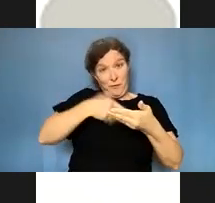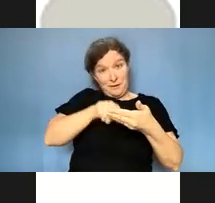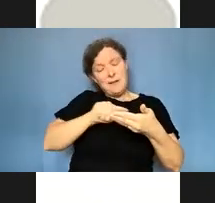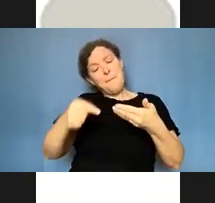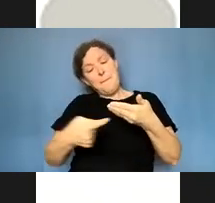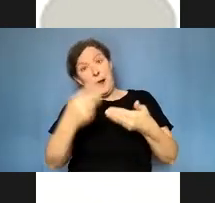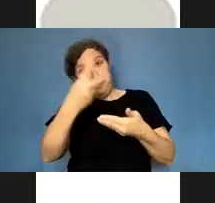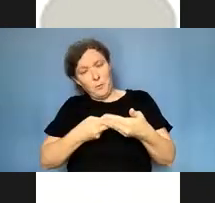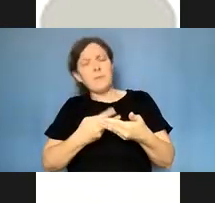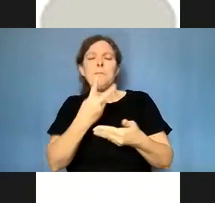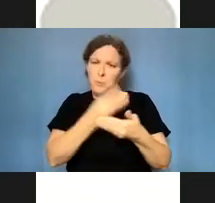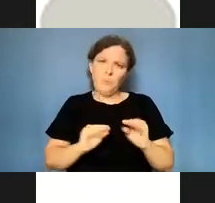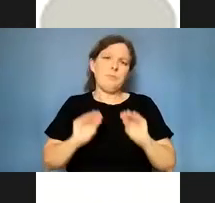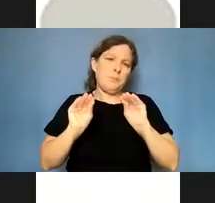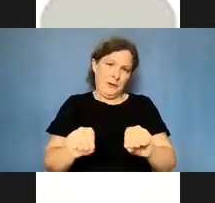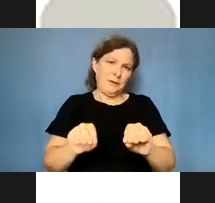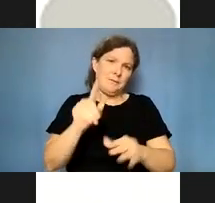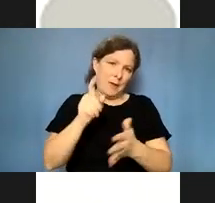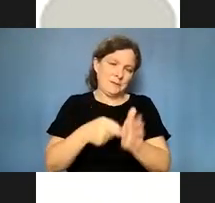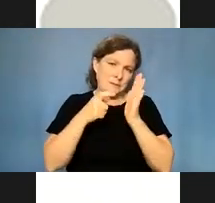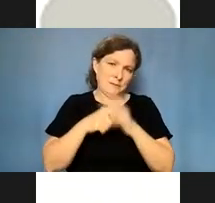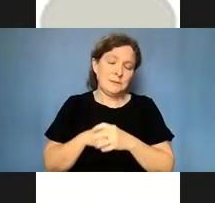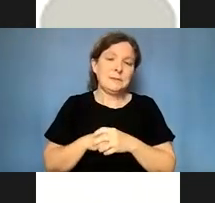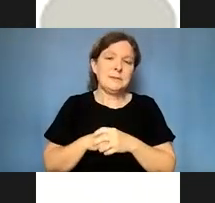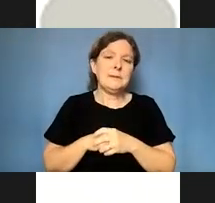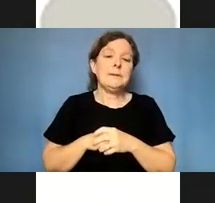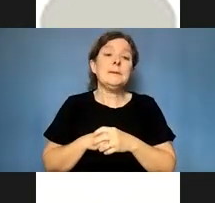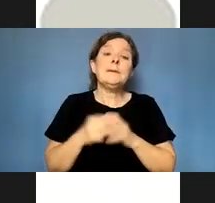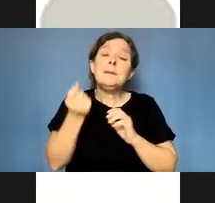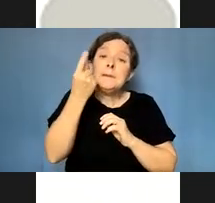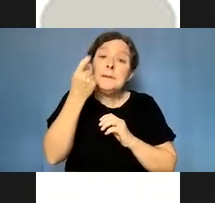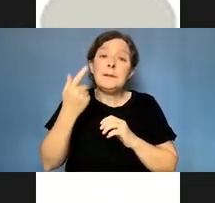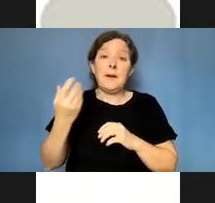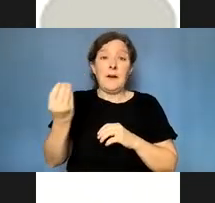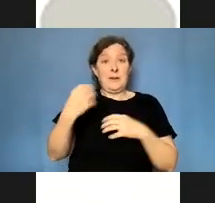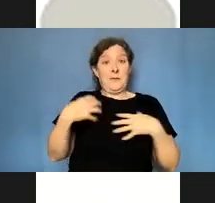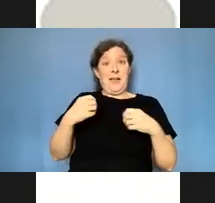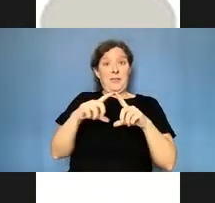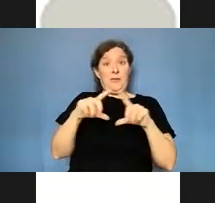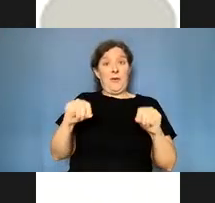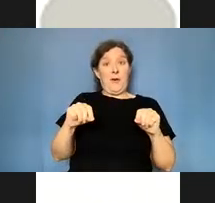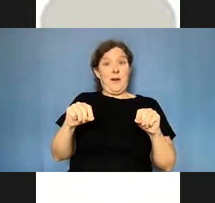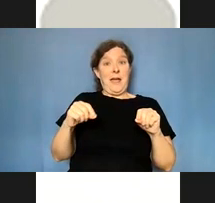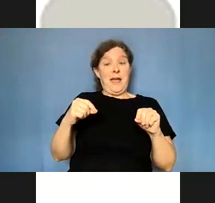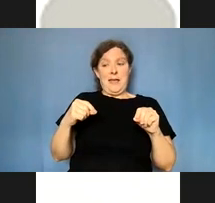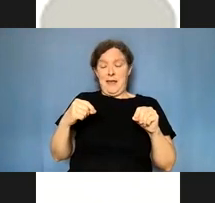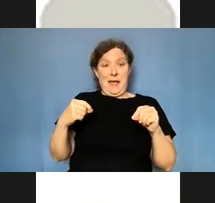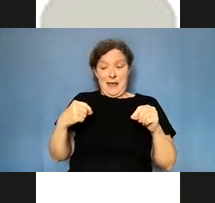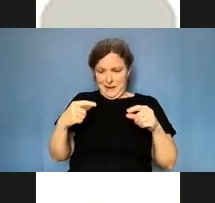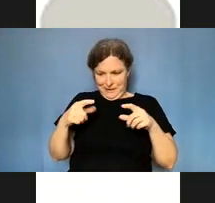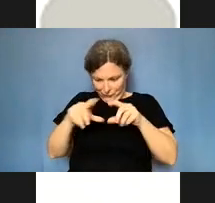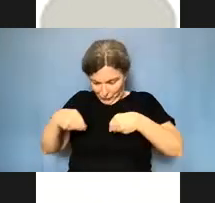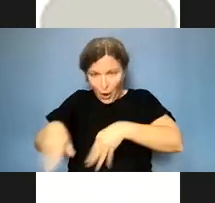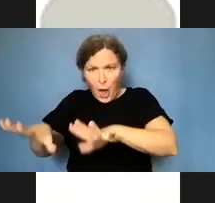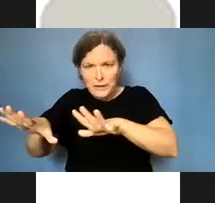if you had an Ontario Health card, but you've lost your card, but still have the number on the front, which